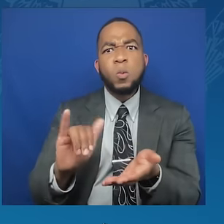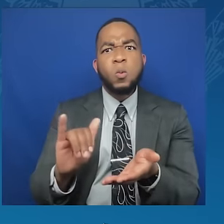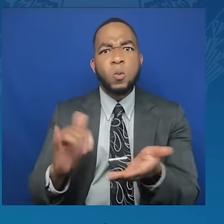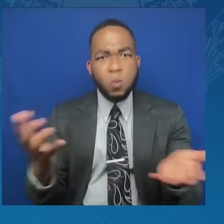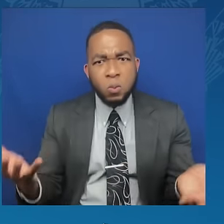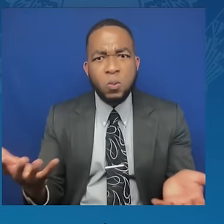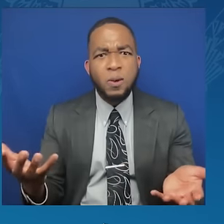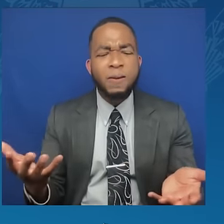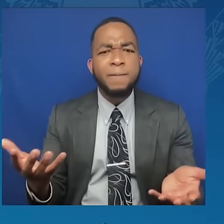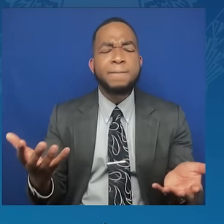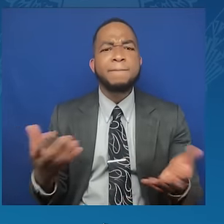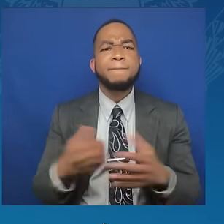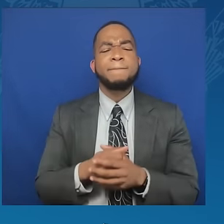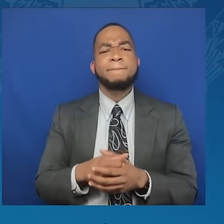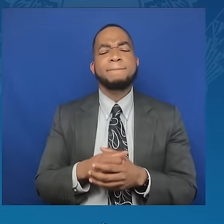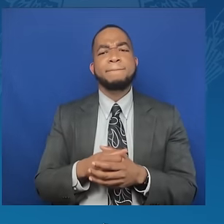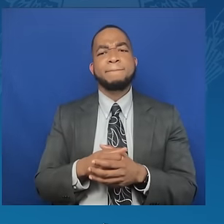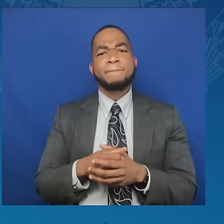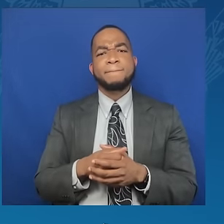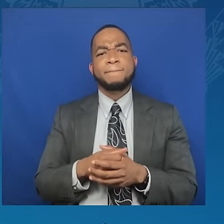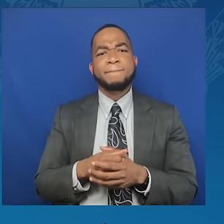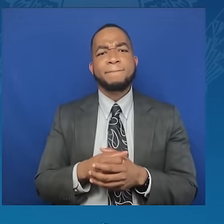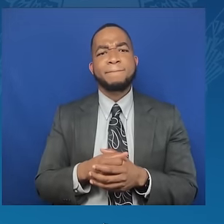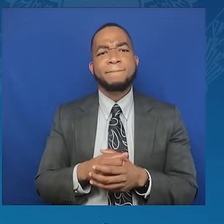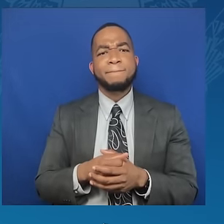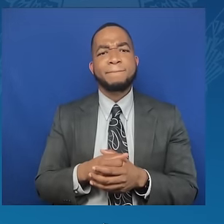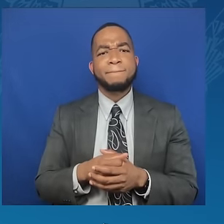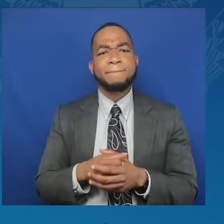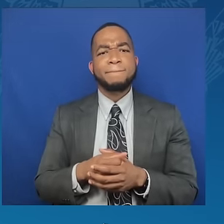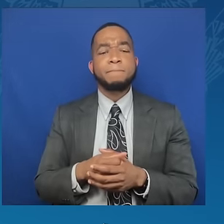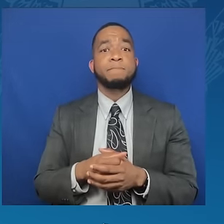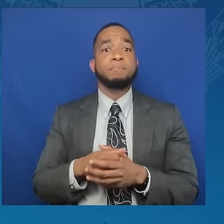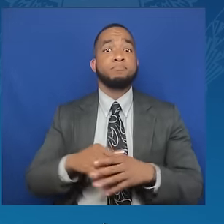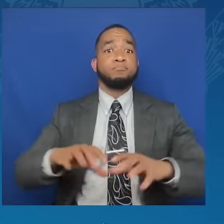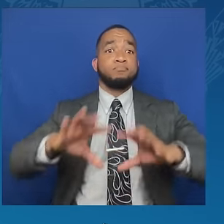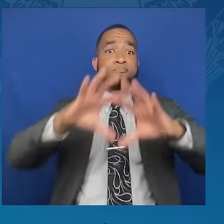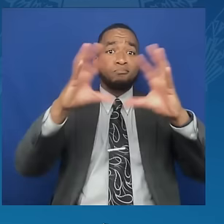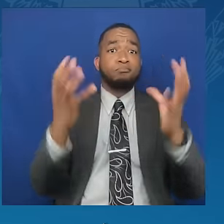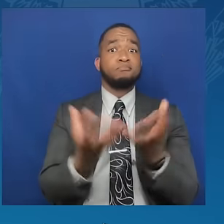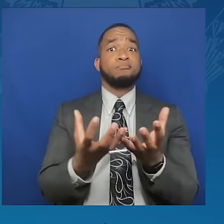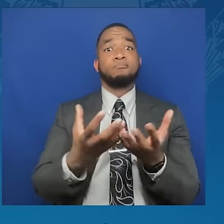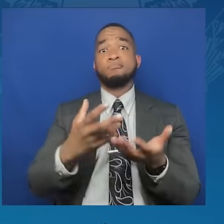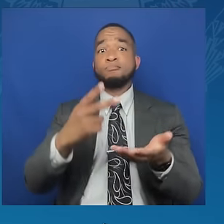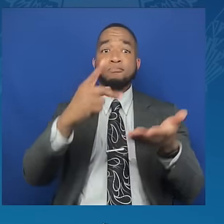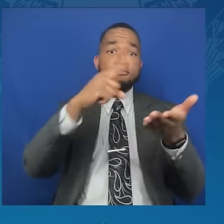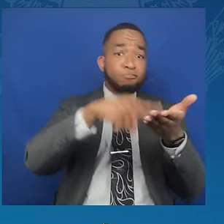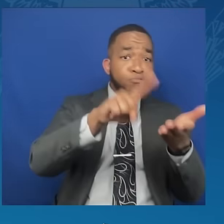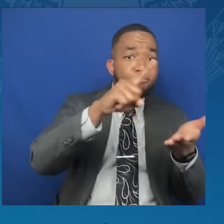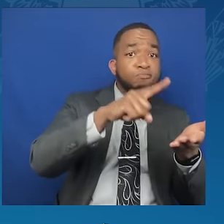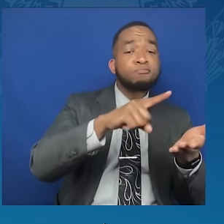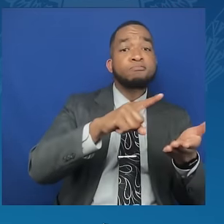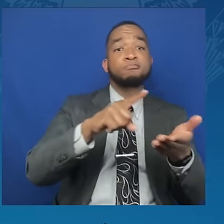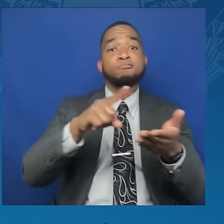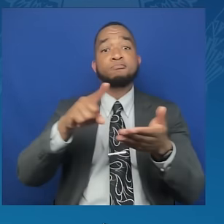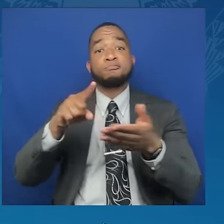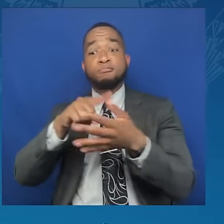universal background checks, red flag laws, and an assault weapons ban.